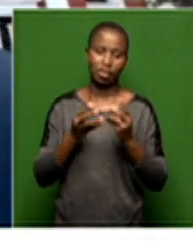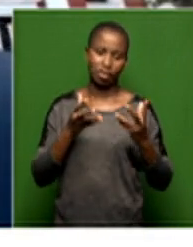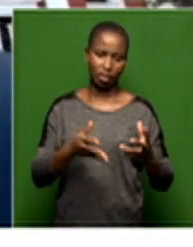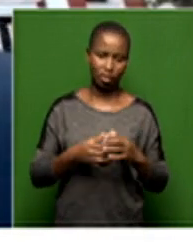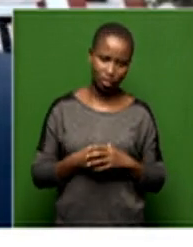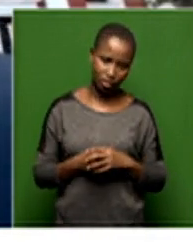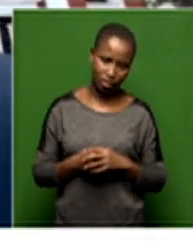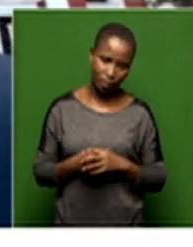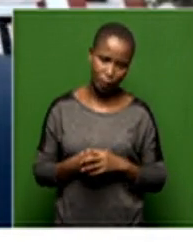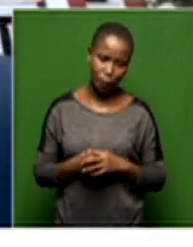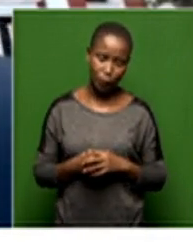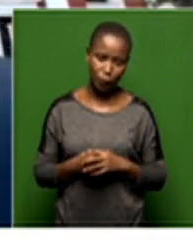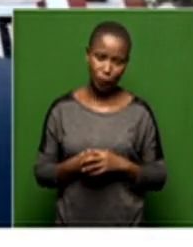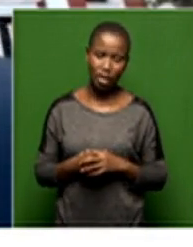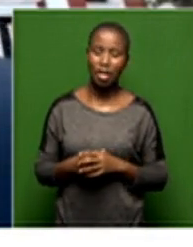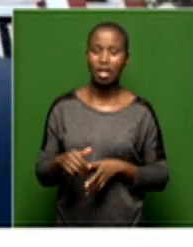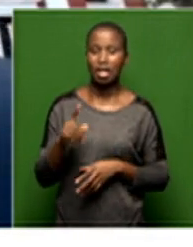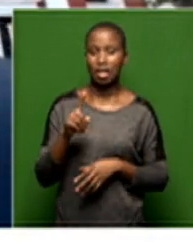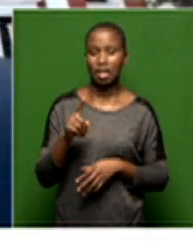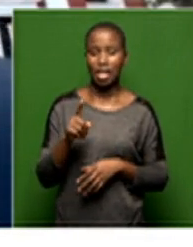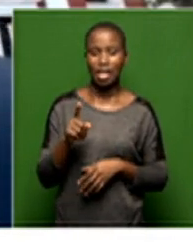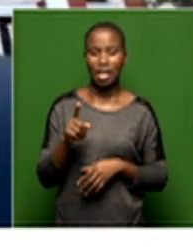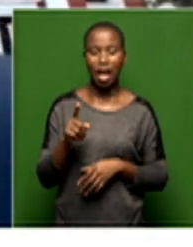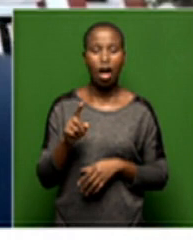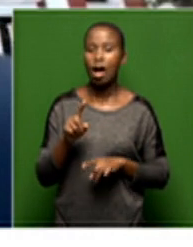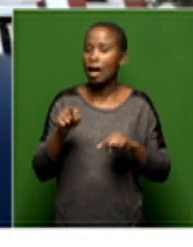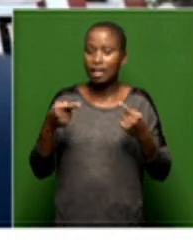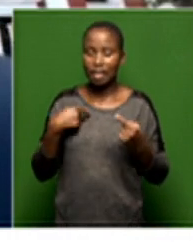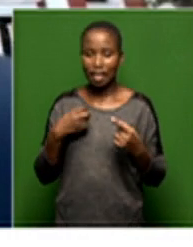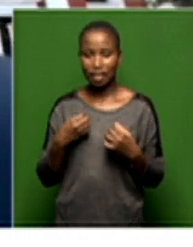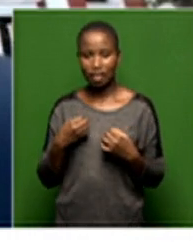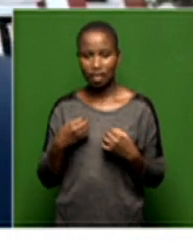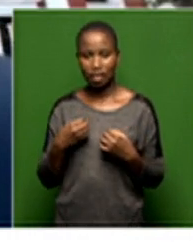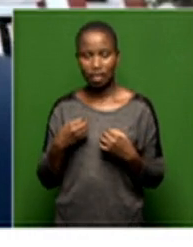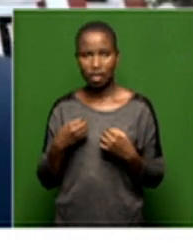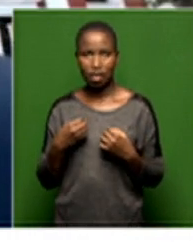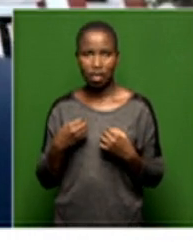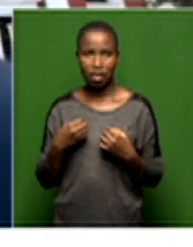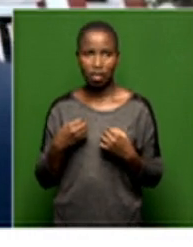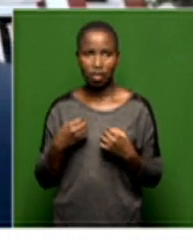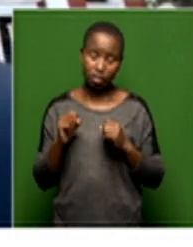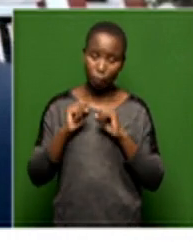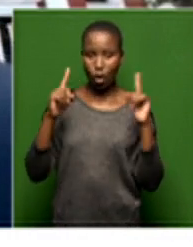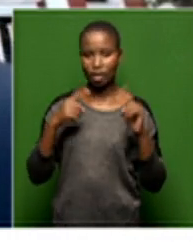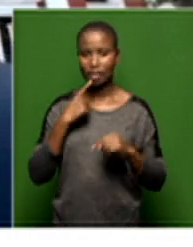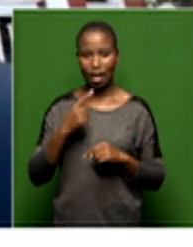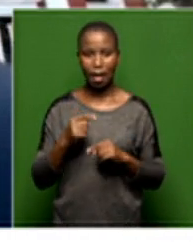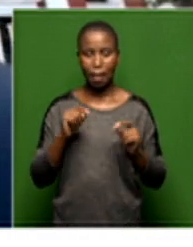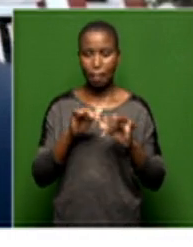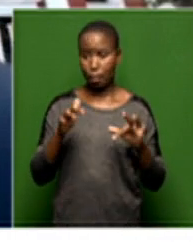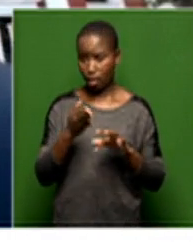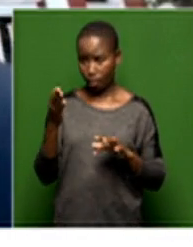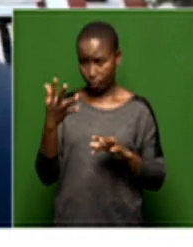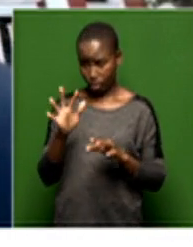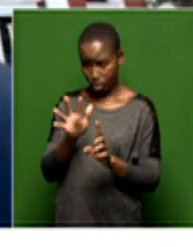not surprised, therefore, at this point that those people are being pursued